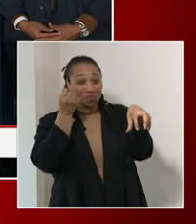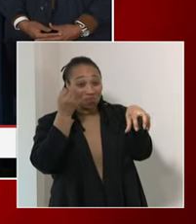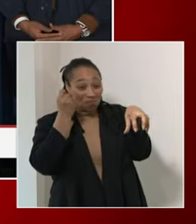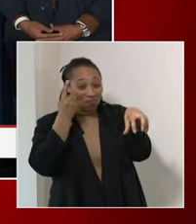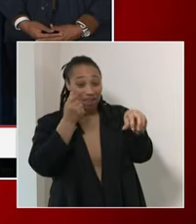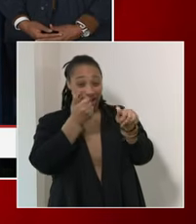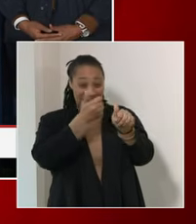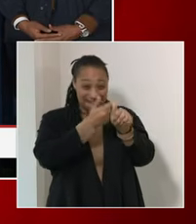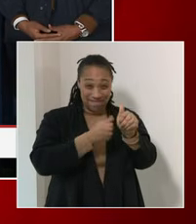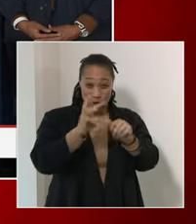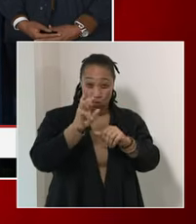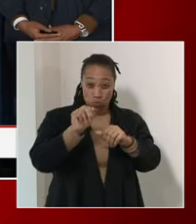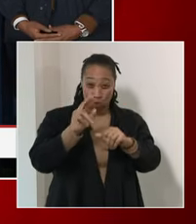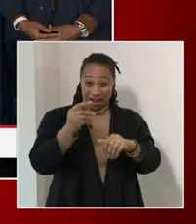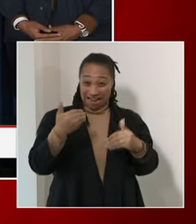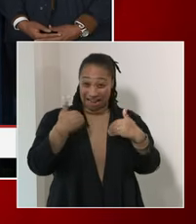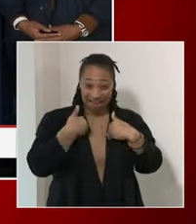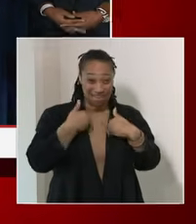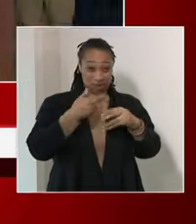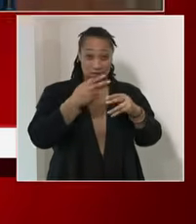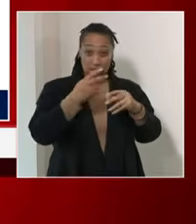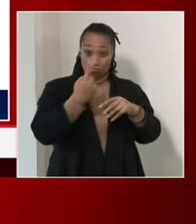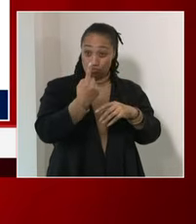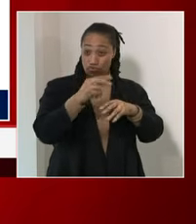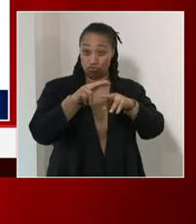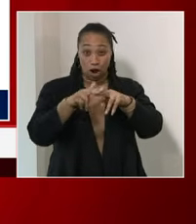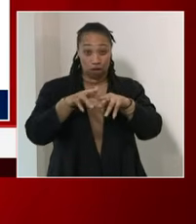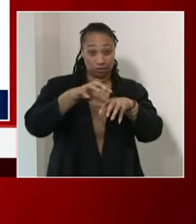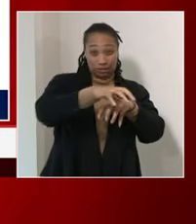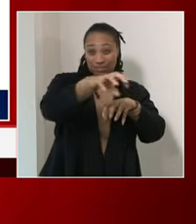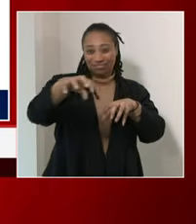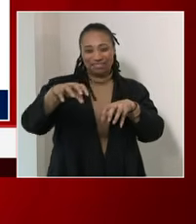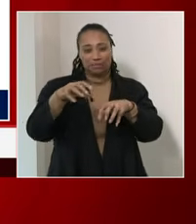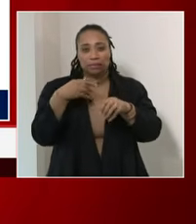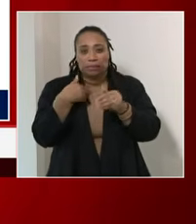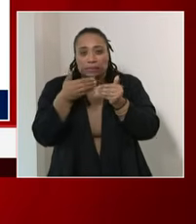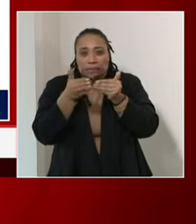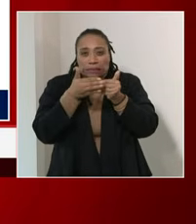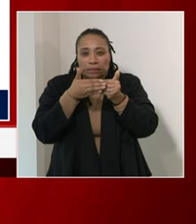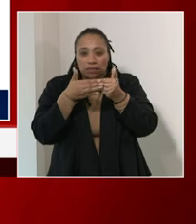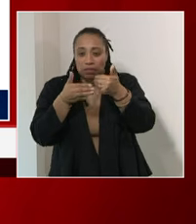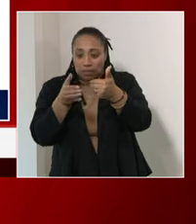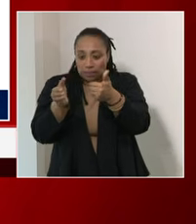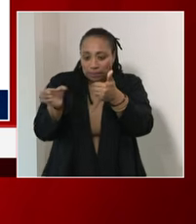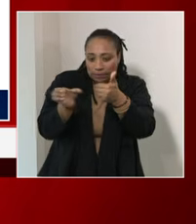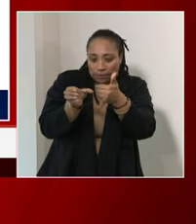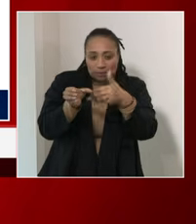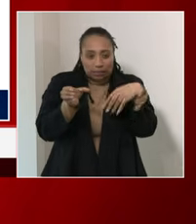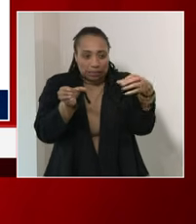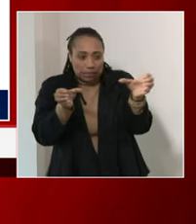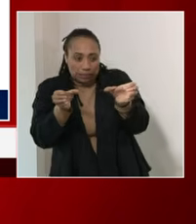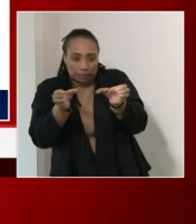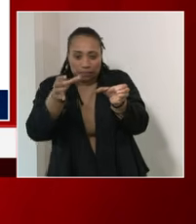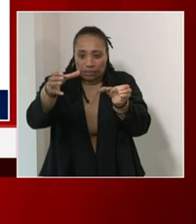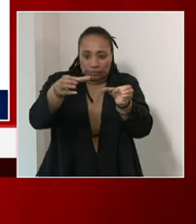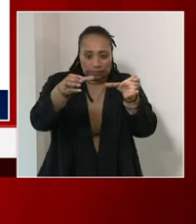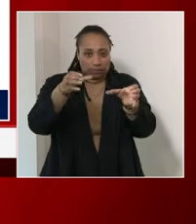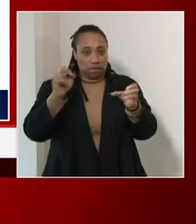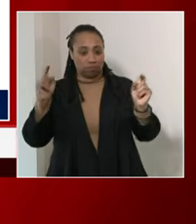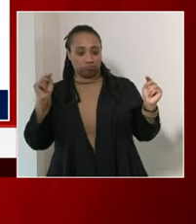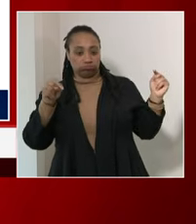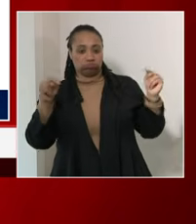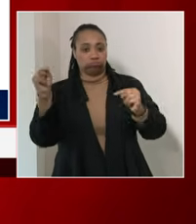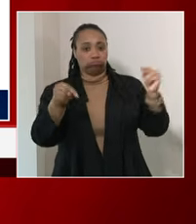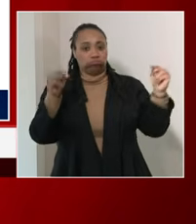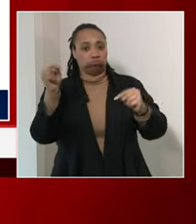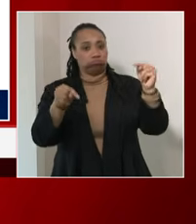one in Ward 1, but it was very close to the Kennedy Rec and the Turkey Thicket. So we adjusted, and I want